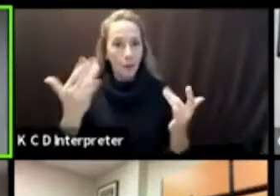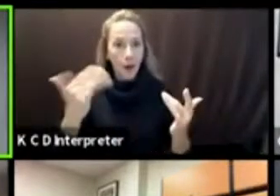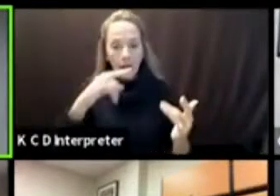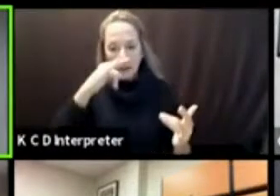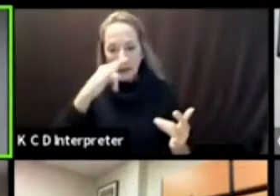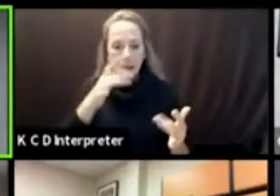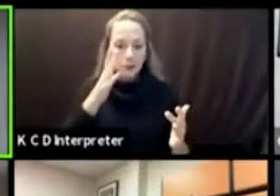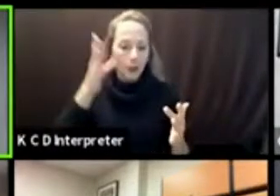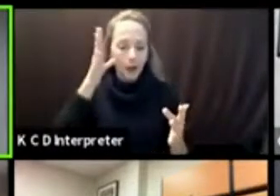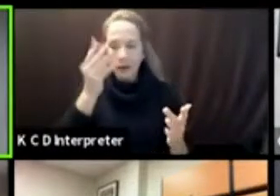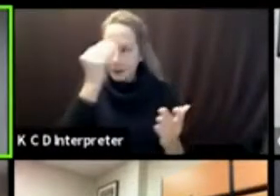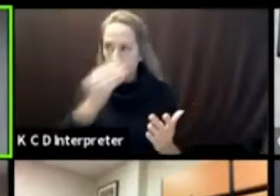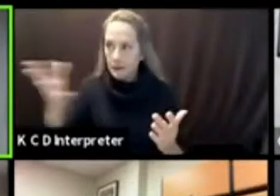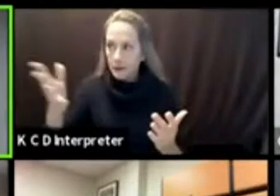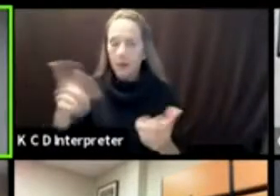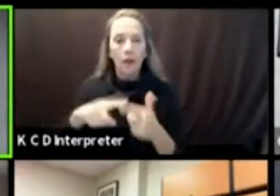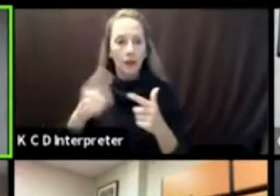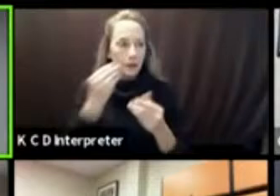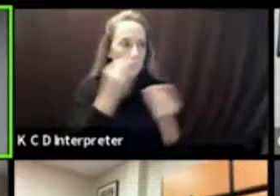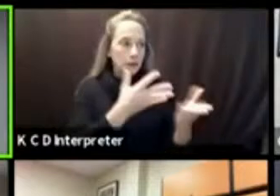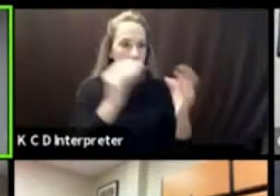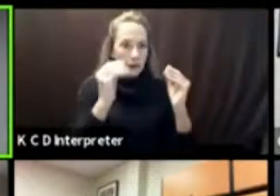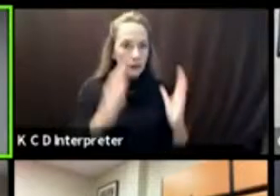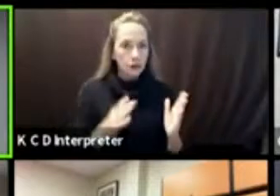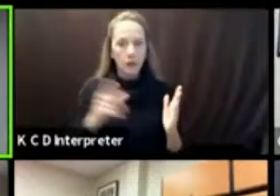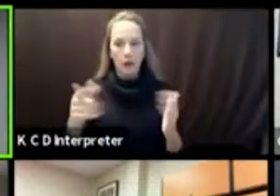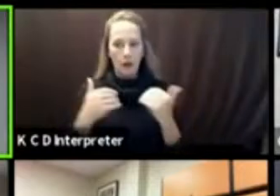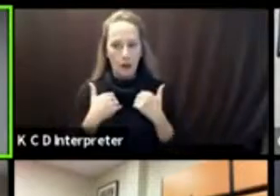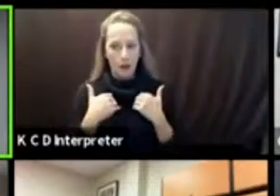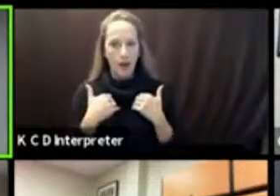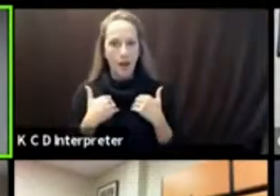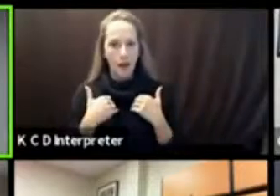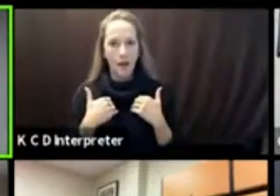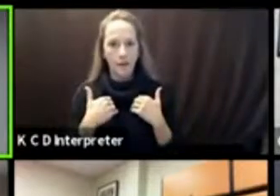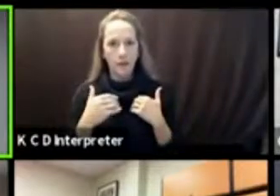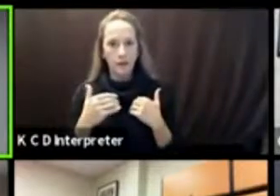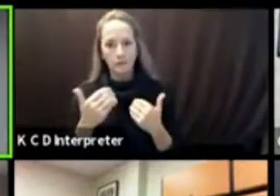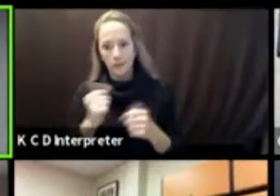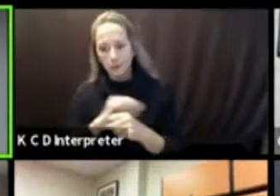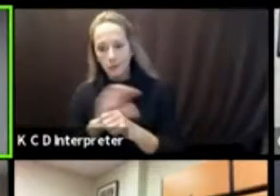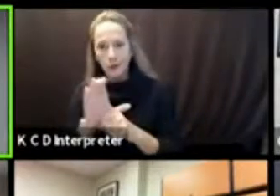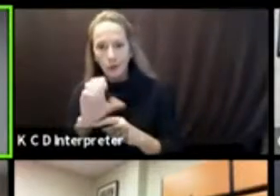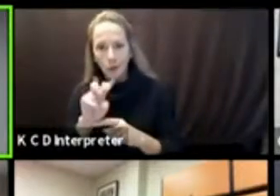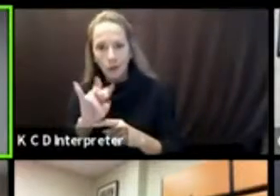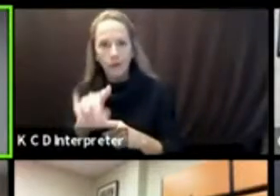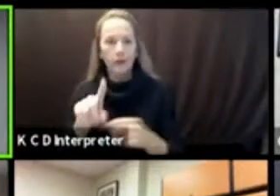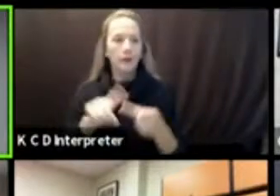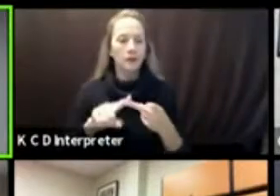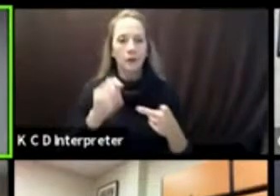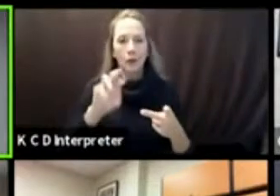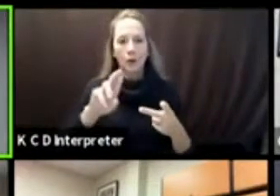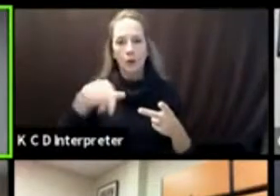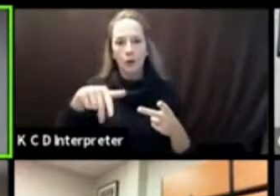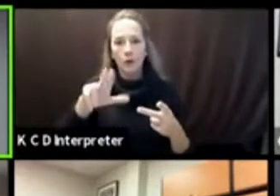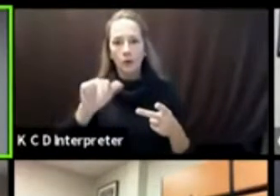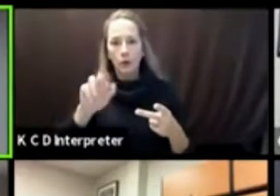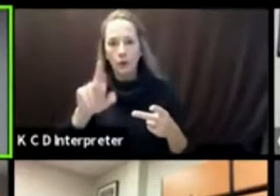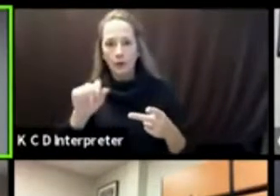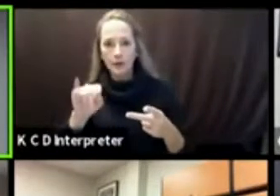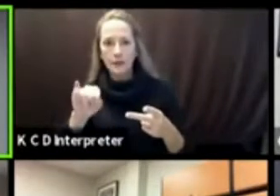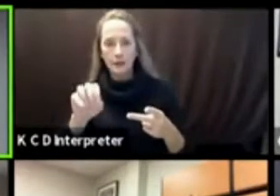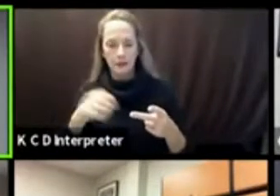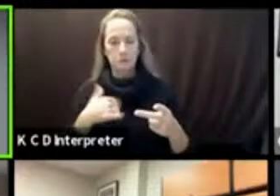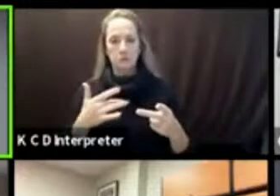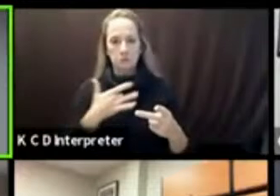school that they had COVID or that they had to quarantine. So, and internally, the schools will continue to do